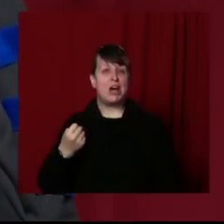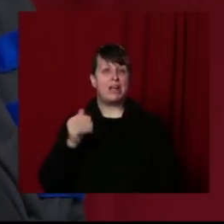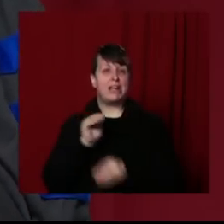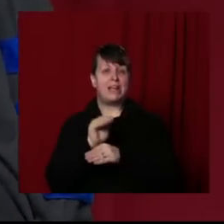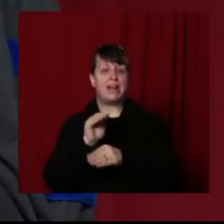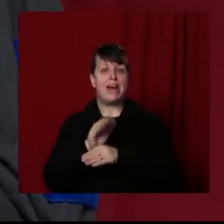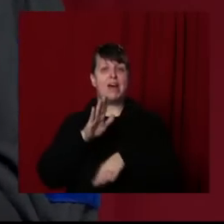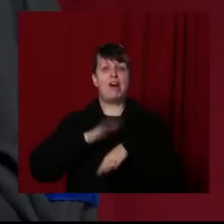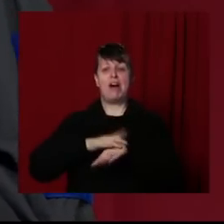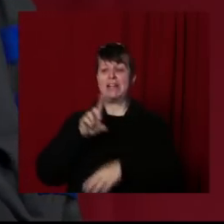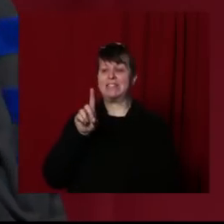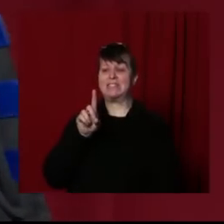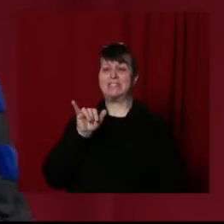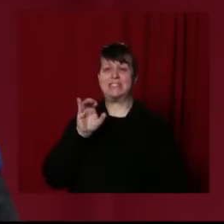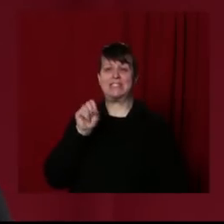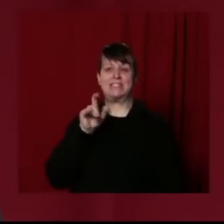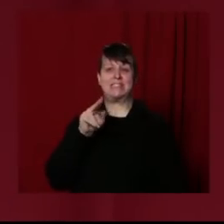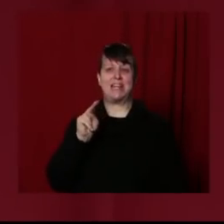Street.